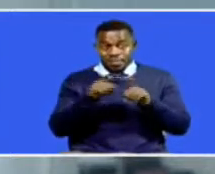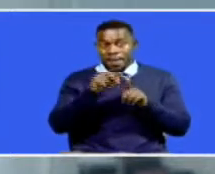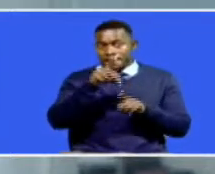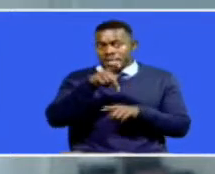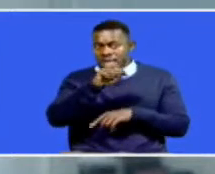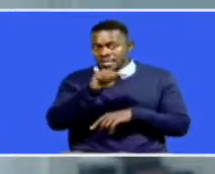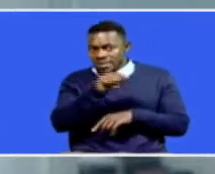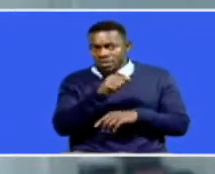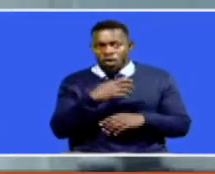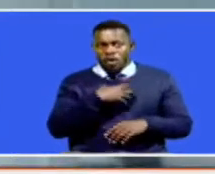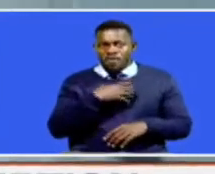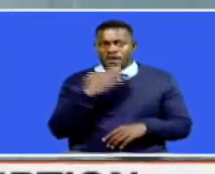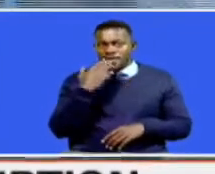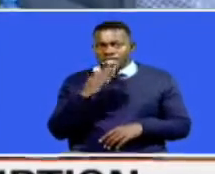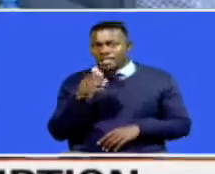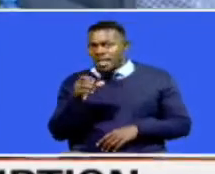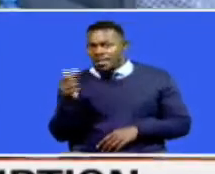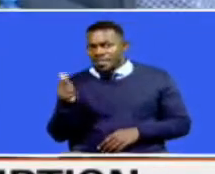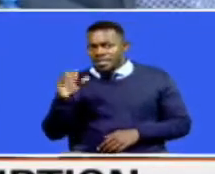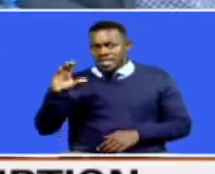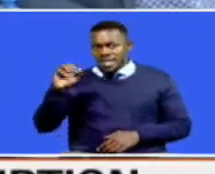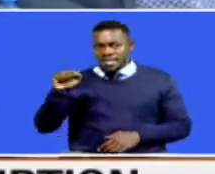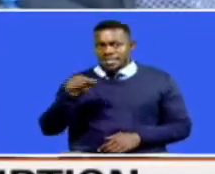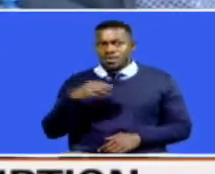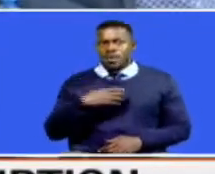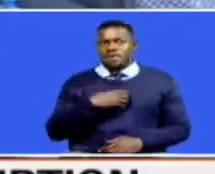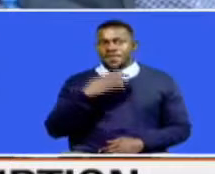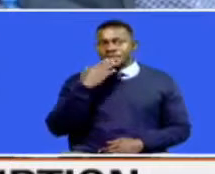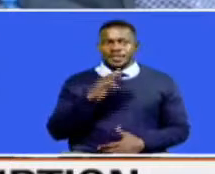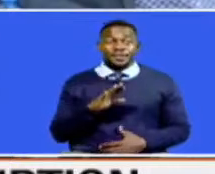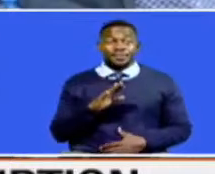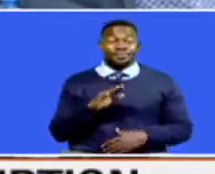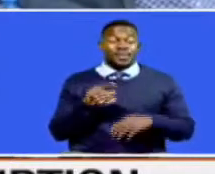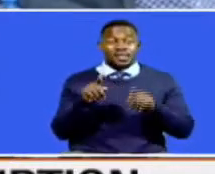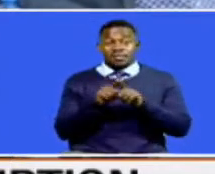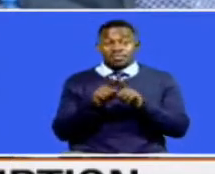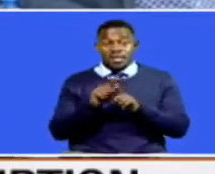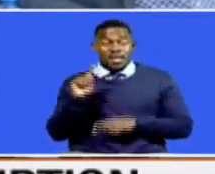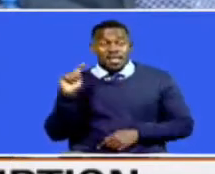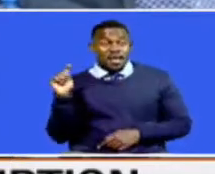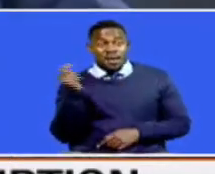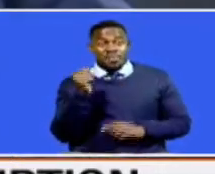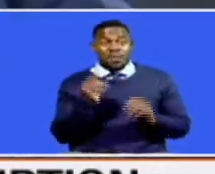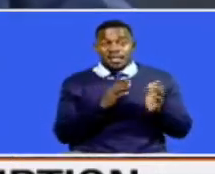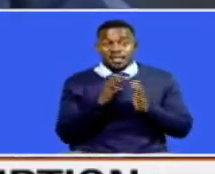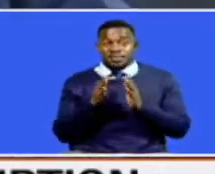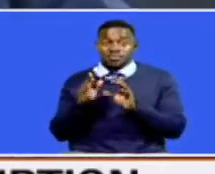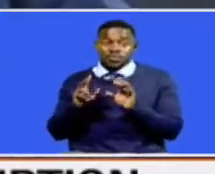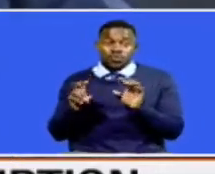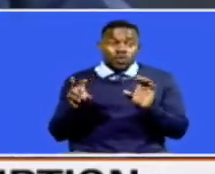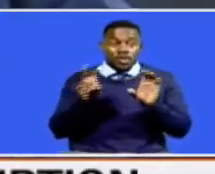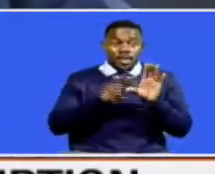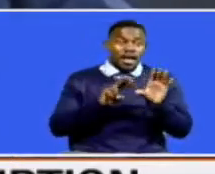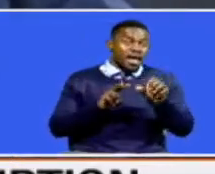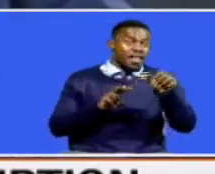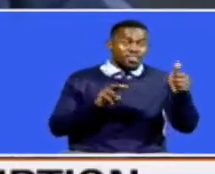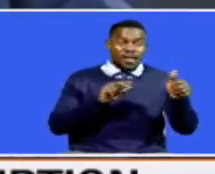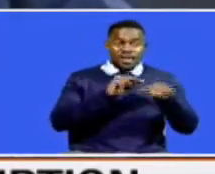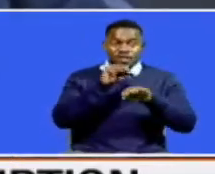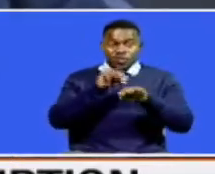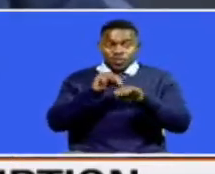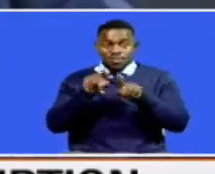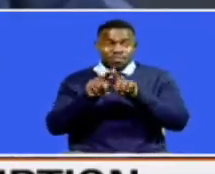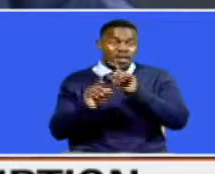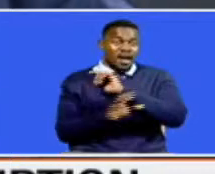reports. As Kenya prepares to join other nations across the world in commemorating International Anti-Corruption Day on